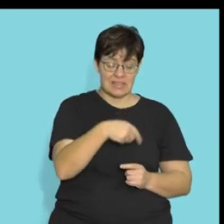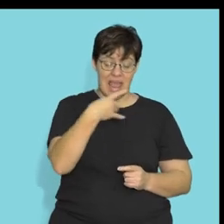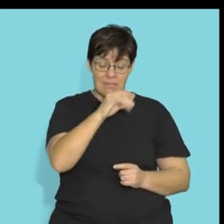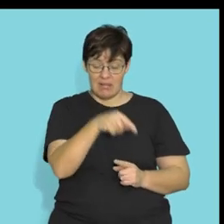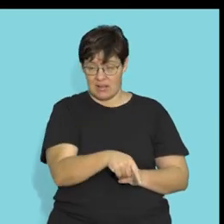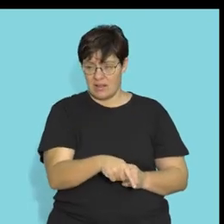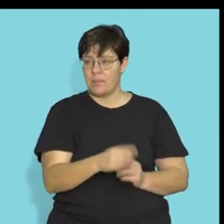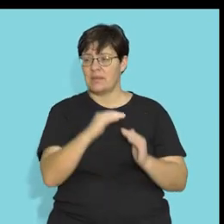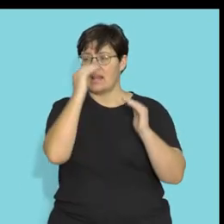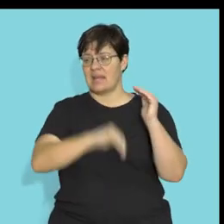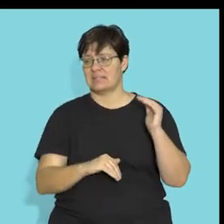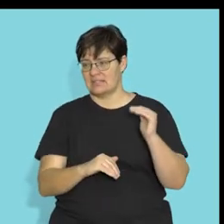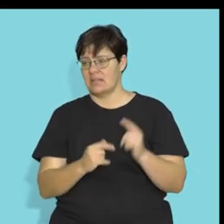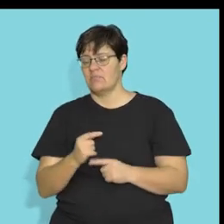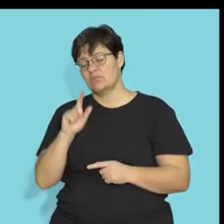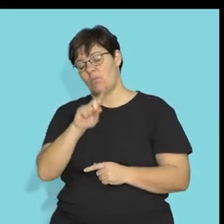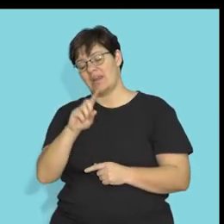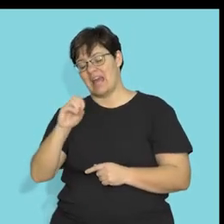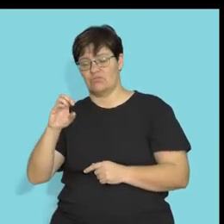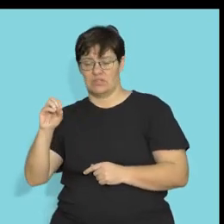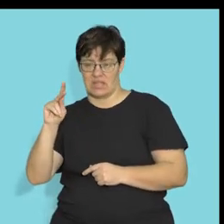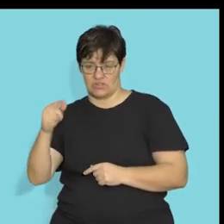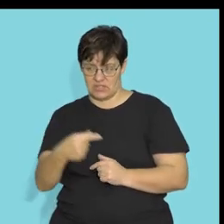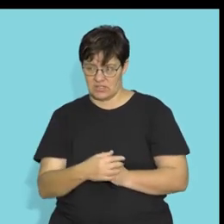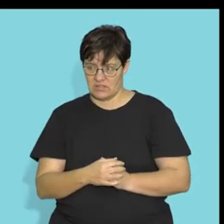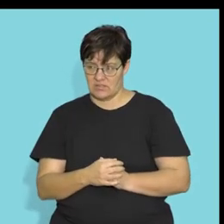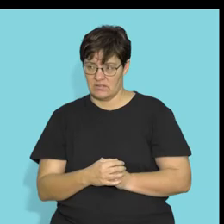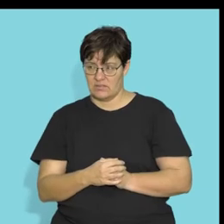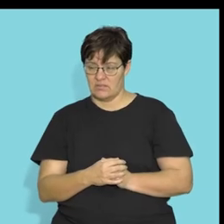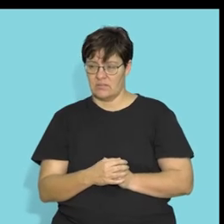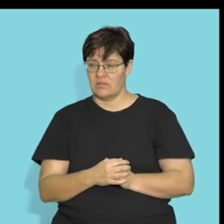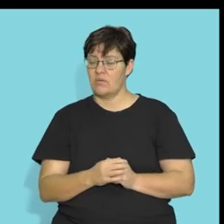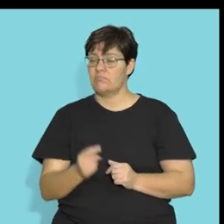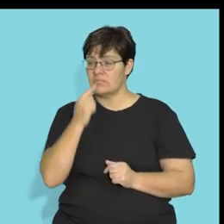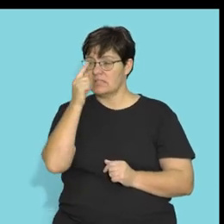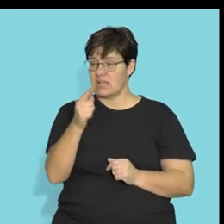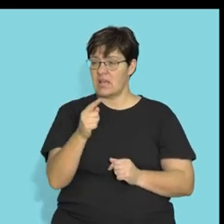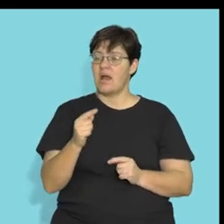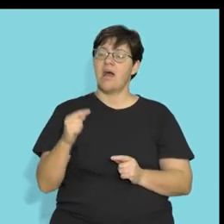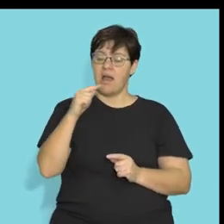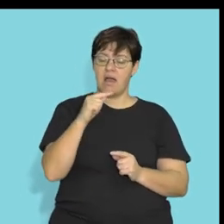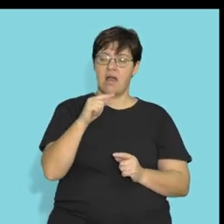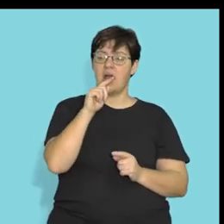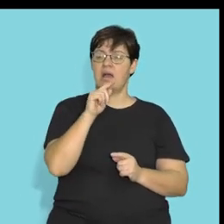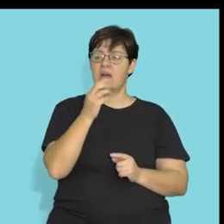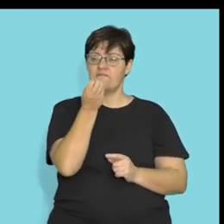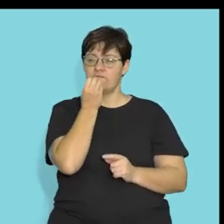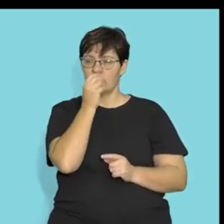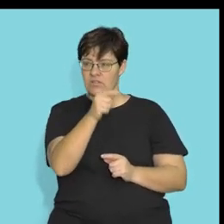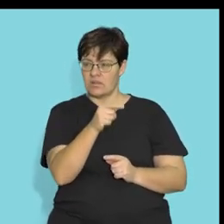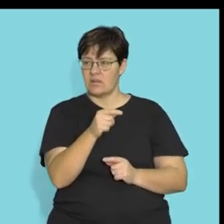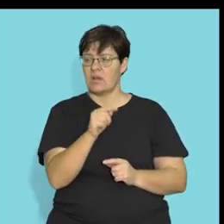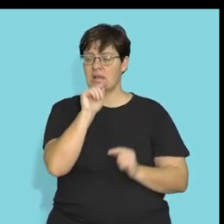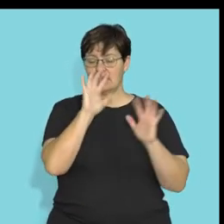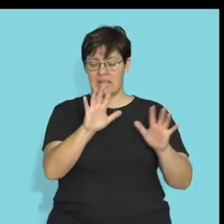have significantly decreased, and the mass of that could be 100 kilograms. And we see this gradually decreasing as we move